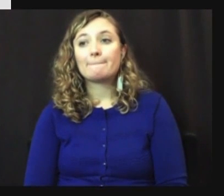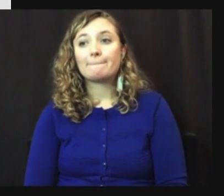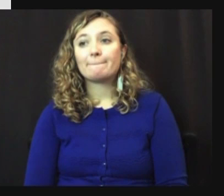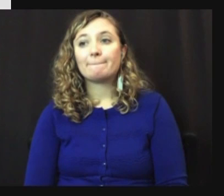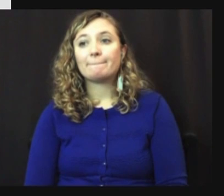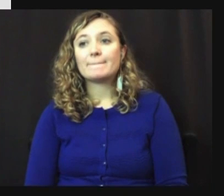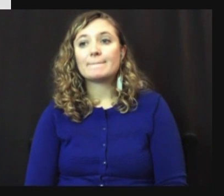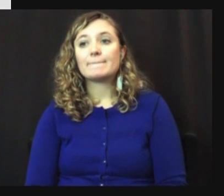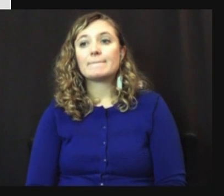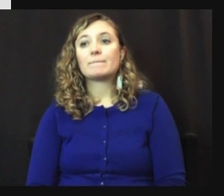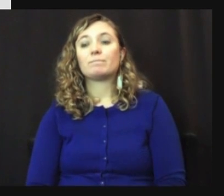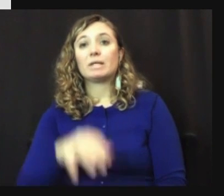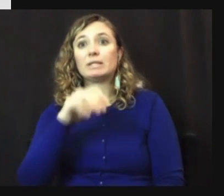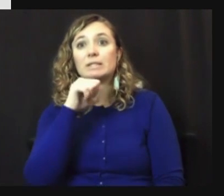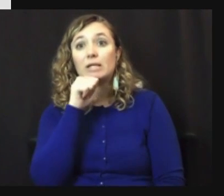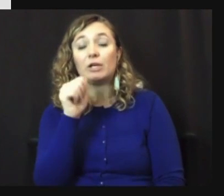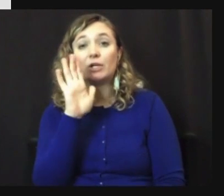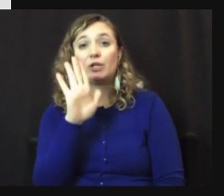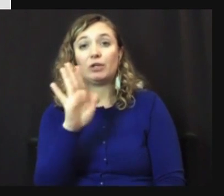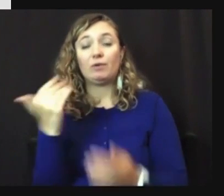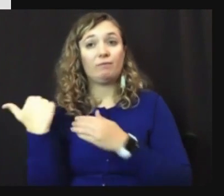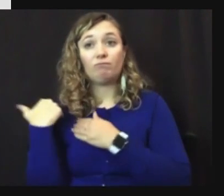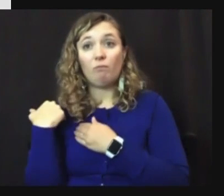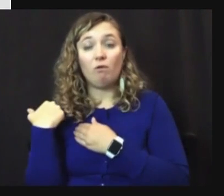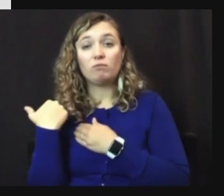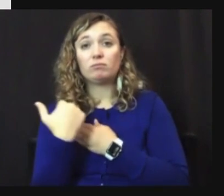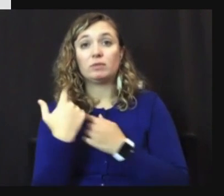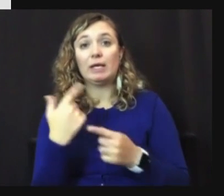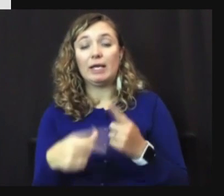through no fault of your own other than you can't do it.